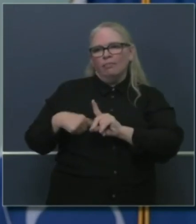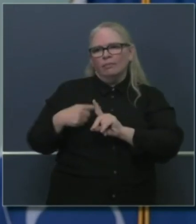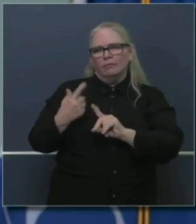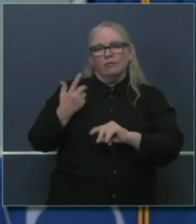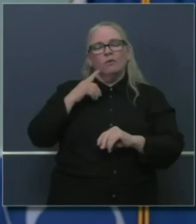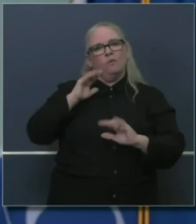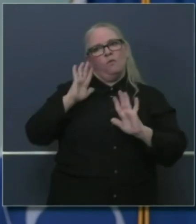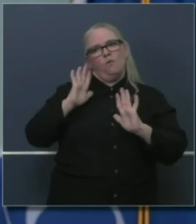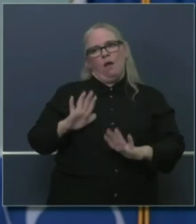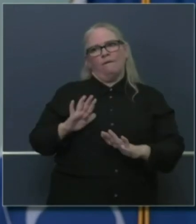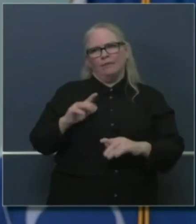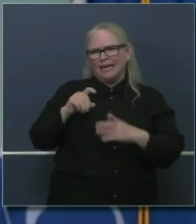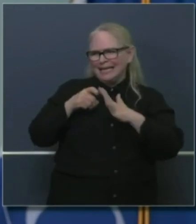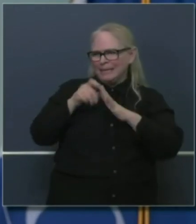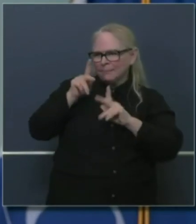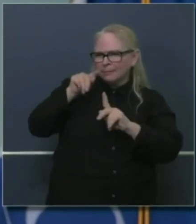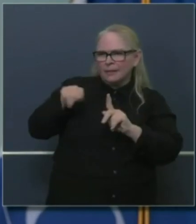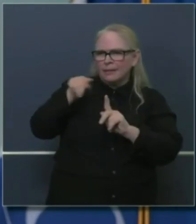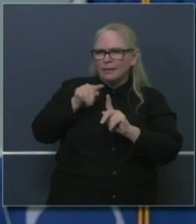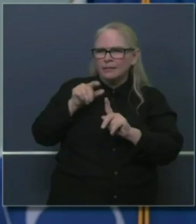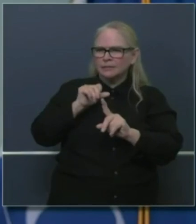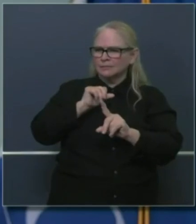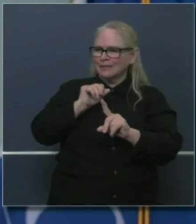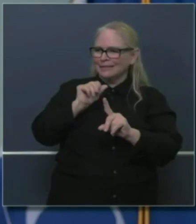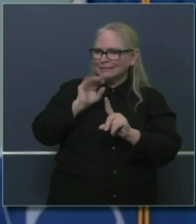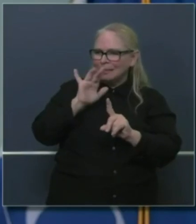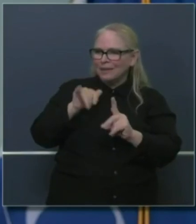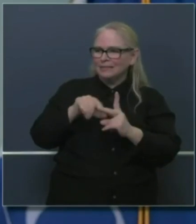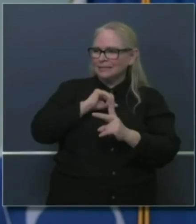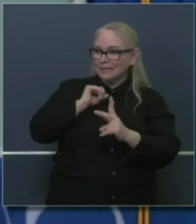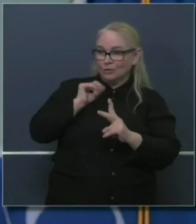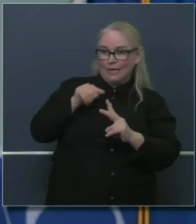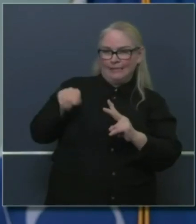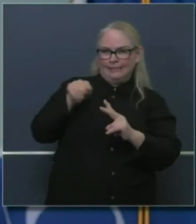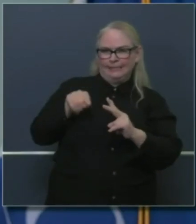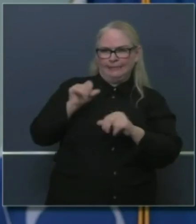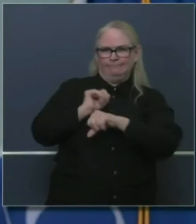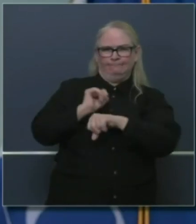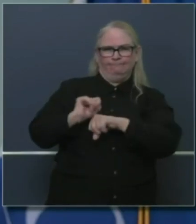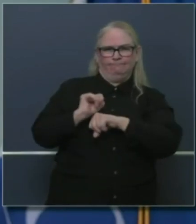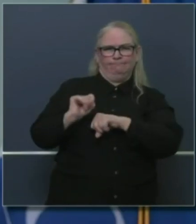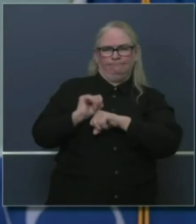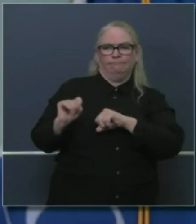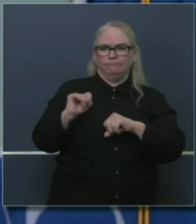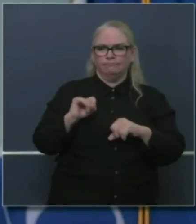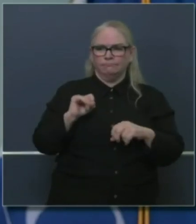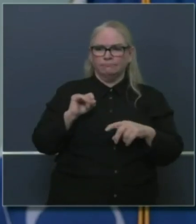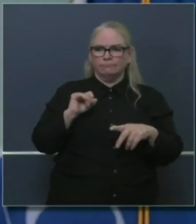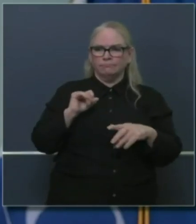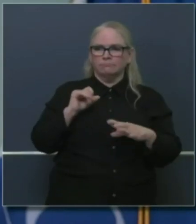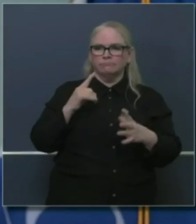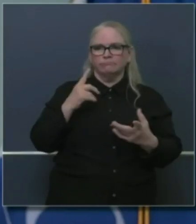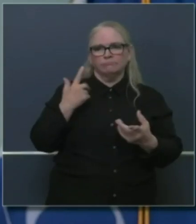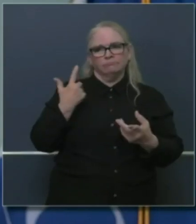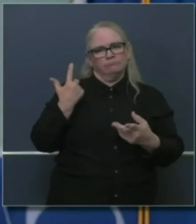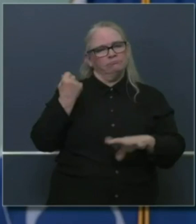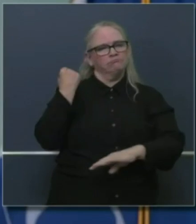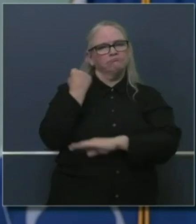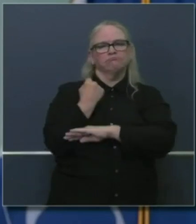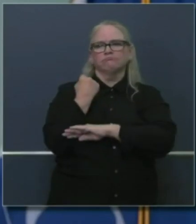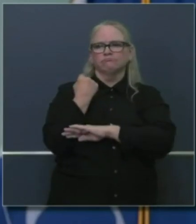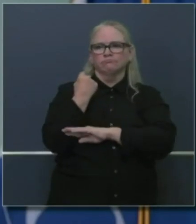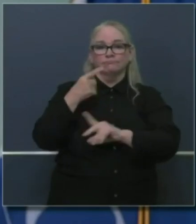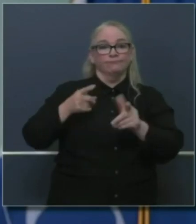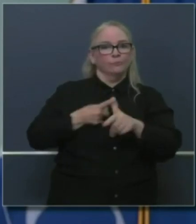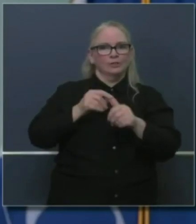key Assembly and Senate leaders, Phil Ting among many others, a landmark, unprecedented, first in the nation at